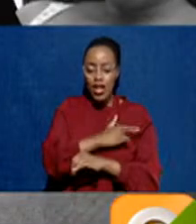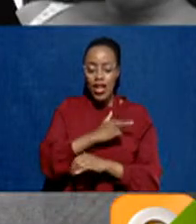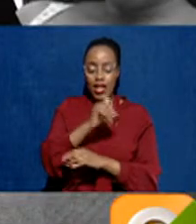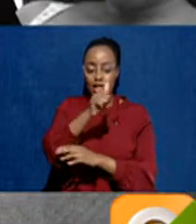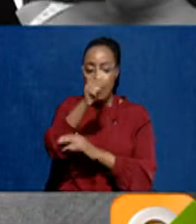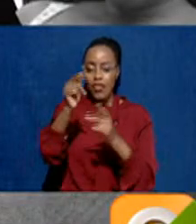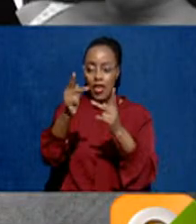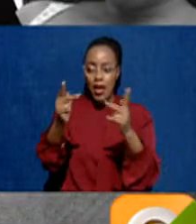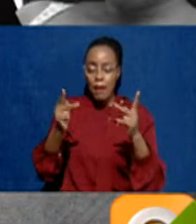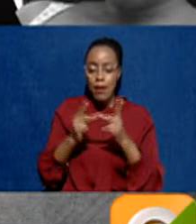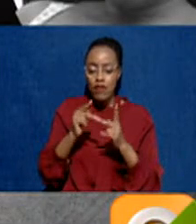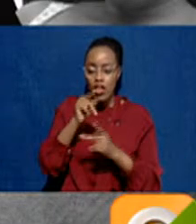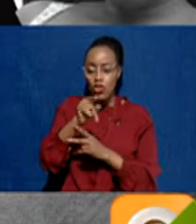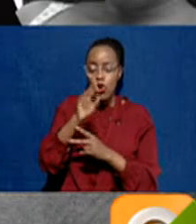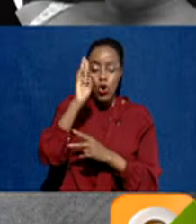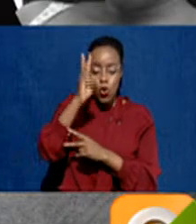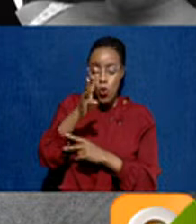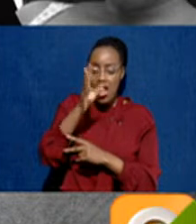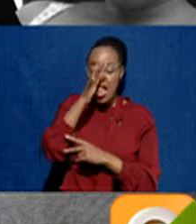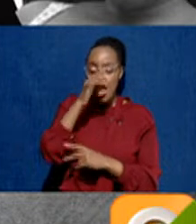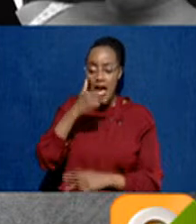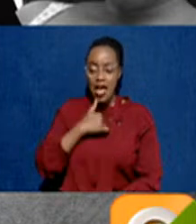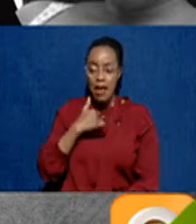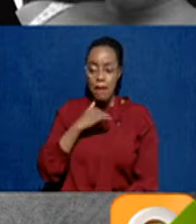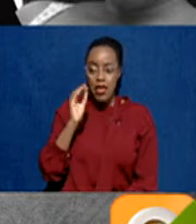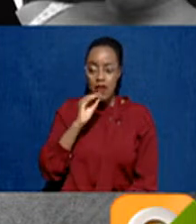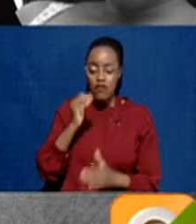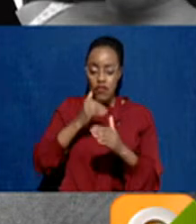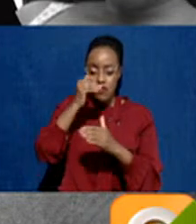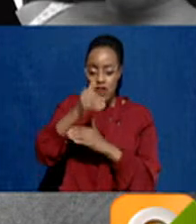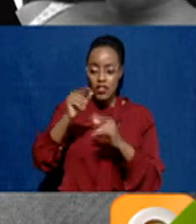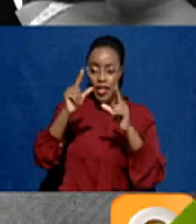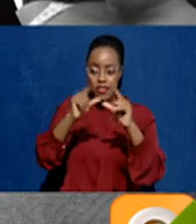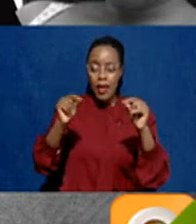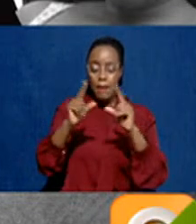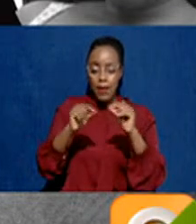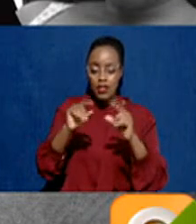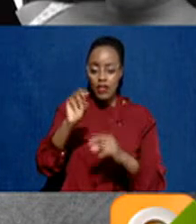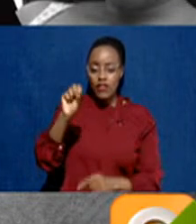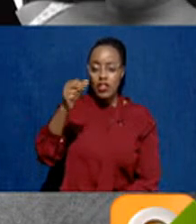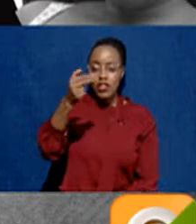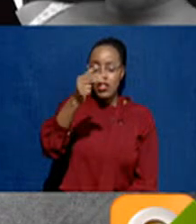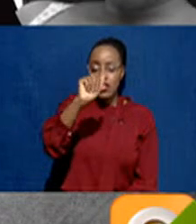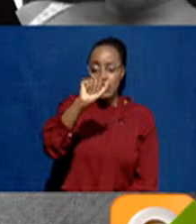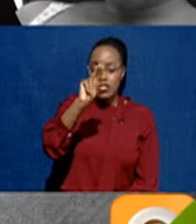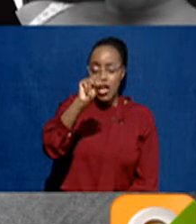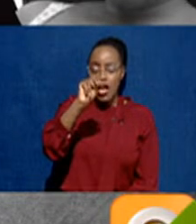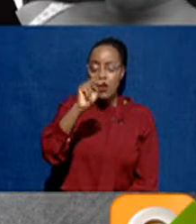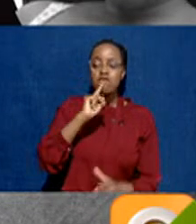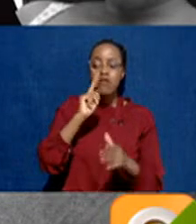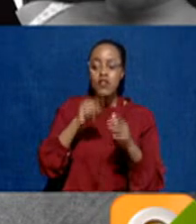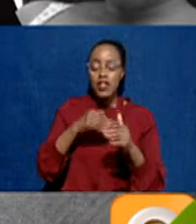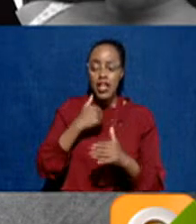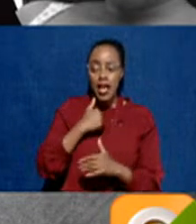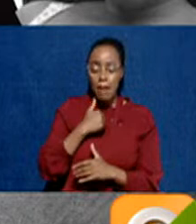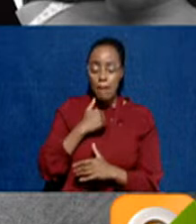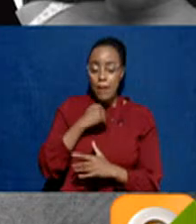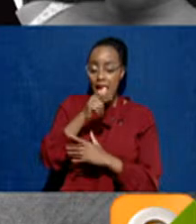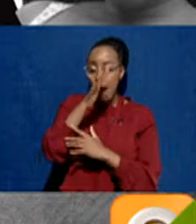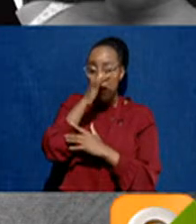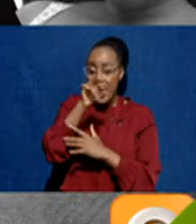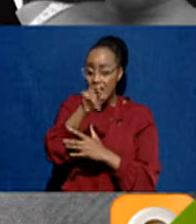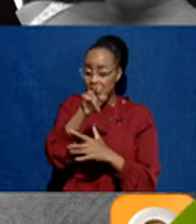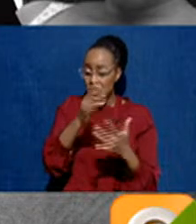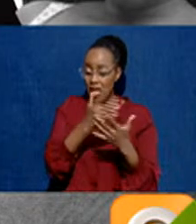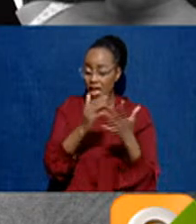elsewhere. You are not going to blackmail me." Following that message, Sharon wrote back saying, "I am not blackmailing you